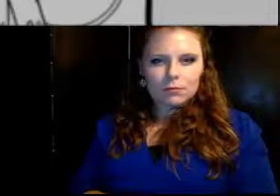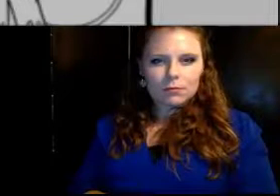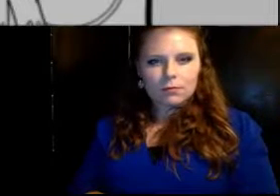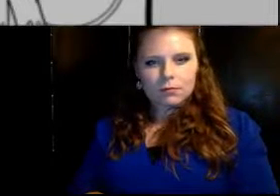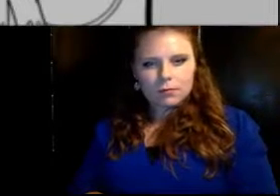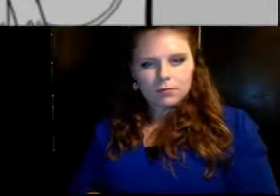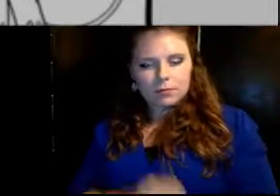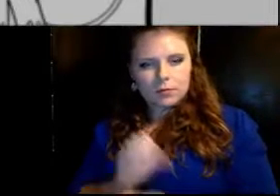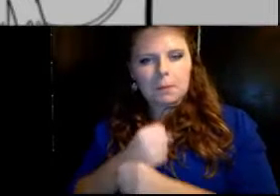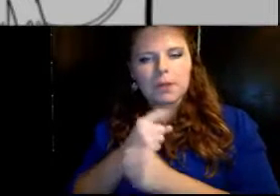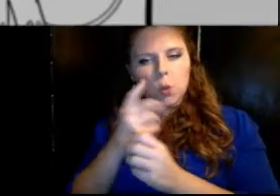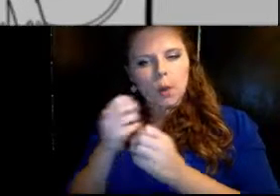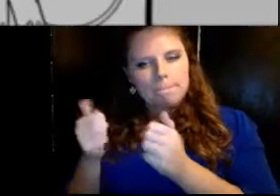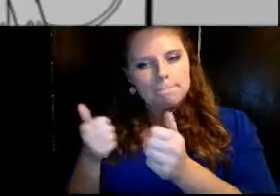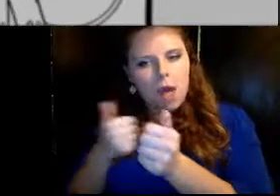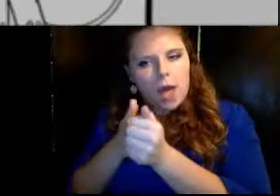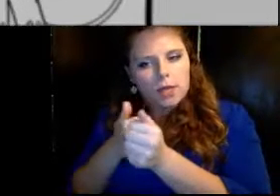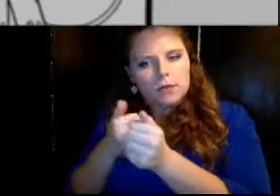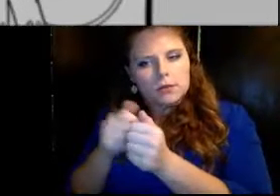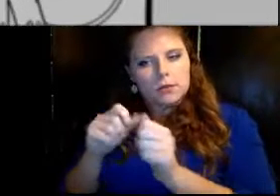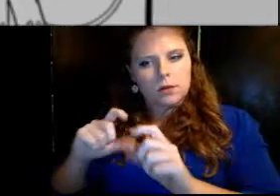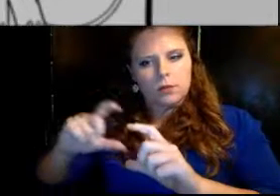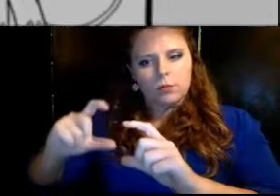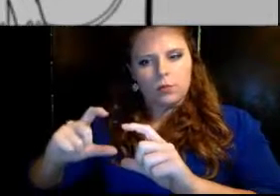making sure it's sitting behind the objects,